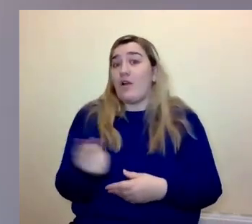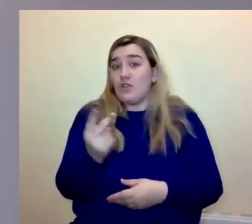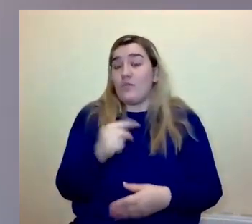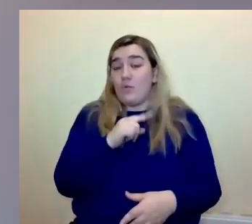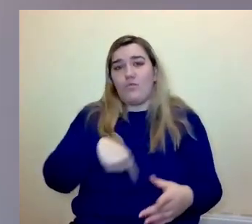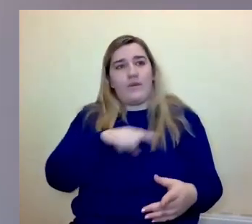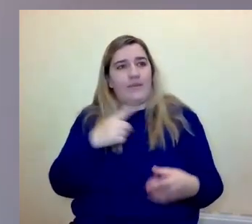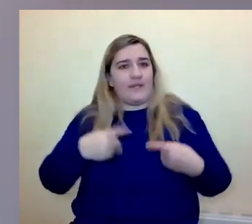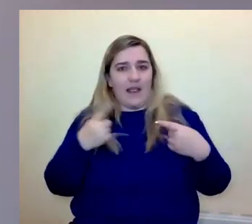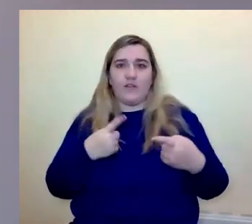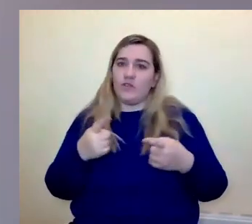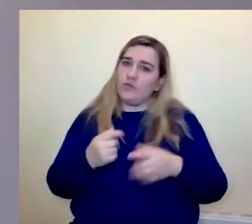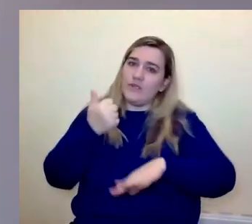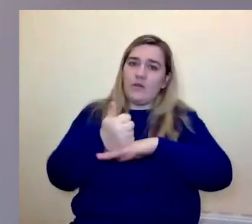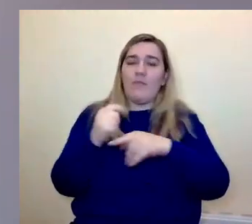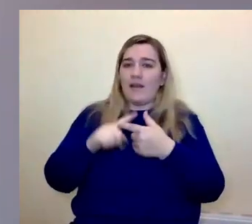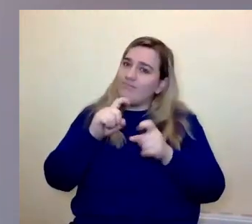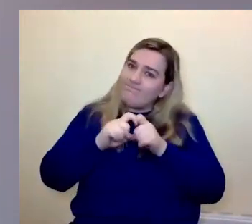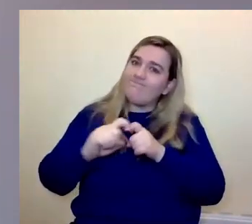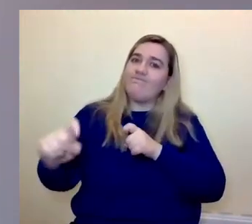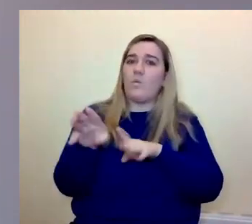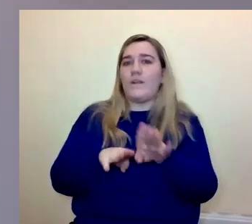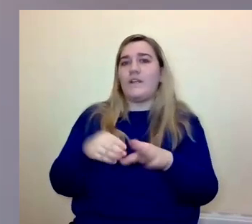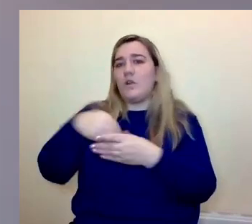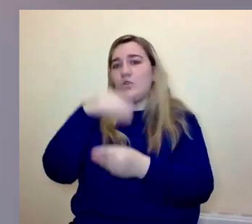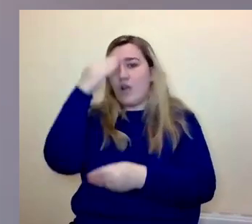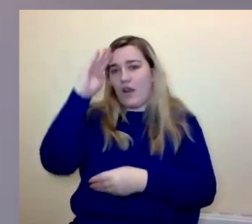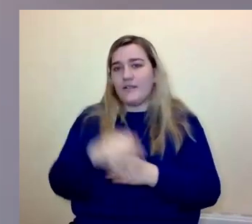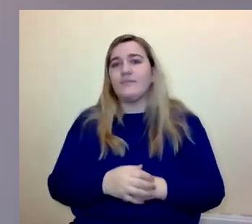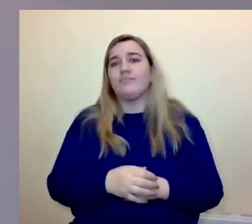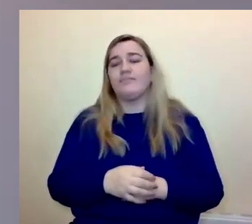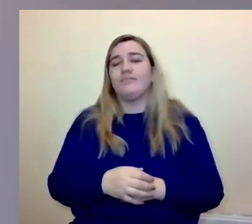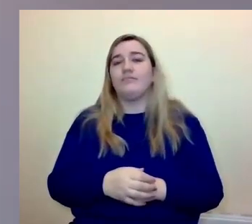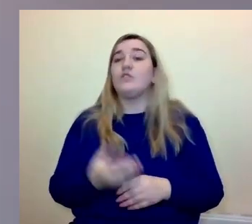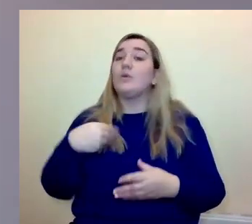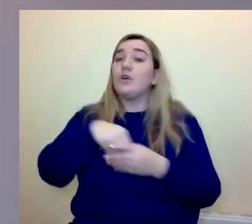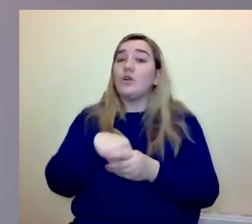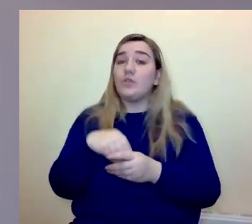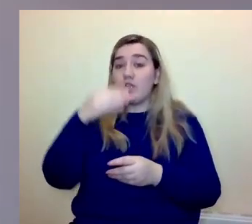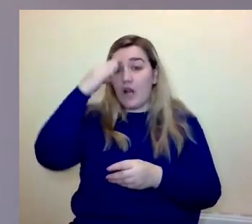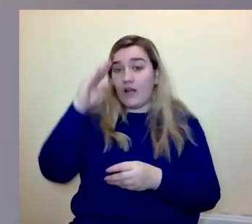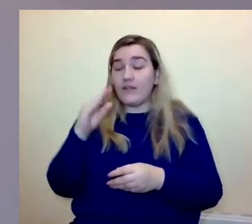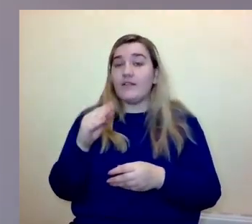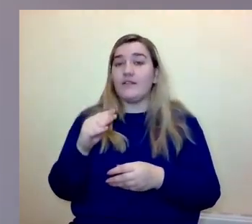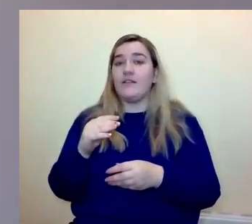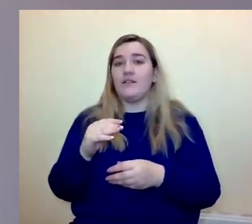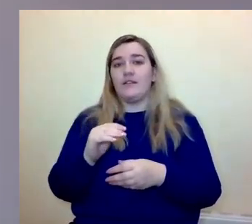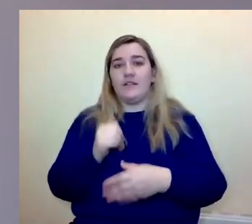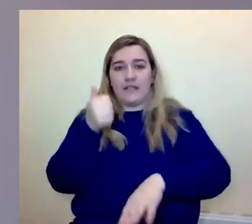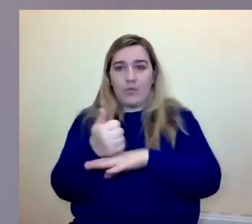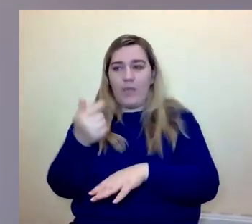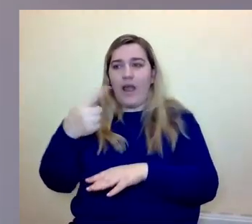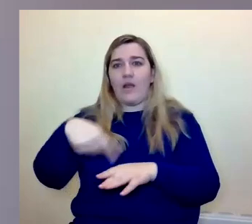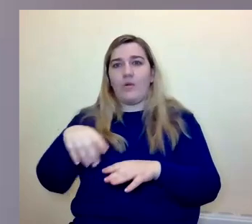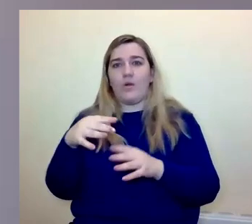to establish and sustain with Inclusion Ireland. So Inclusion Ireland coordinates our stakeholder forum, and